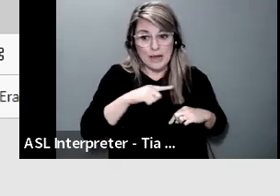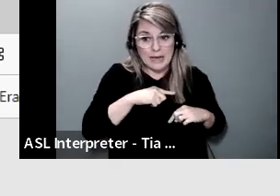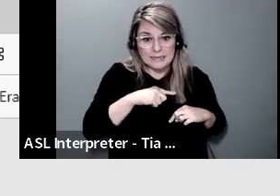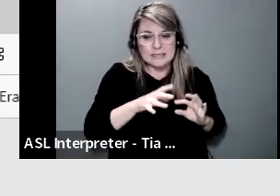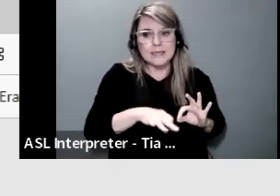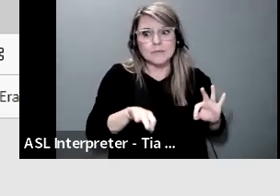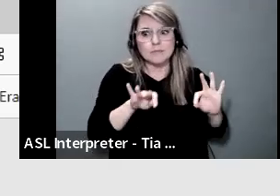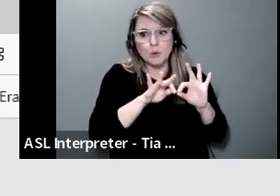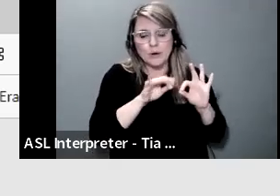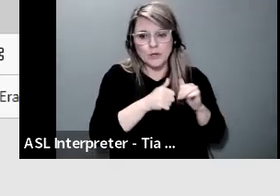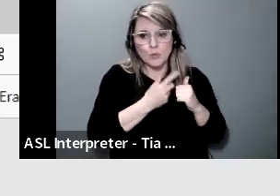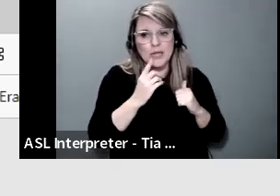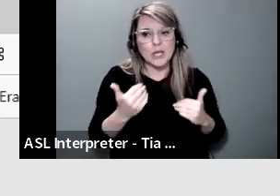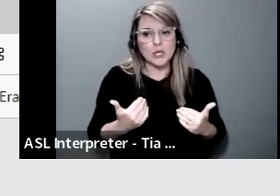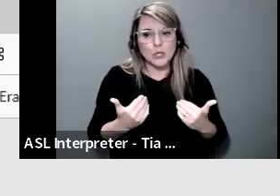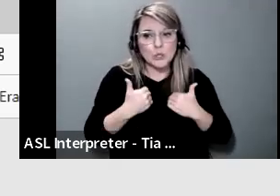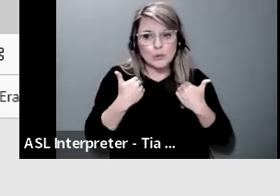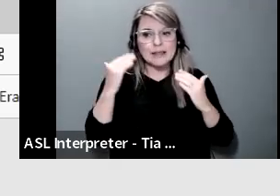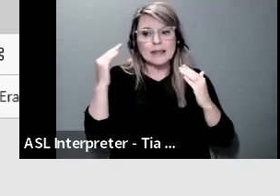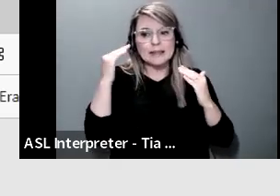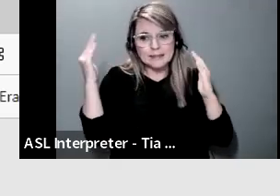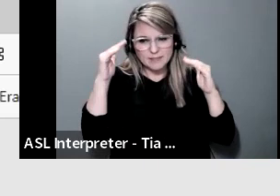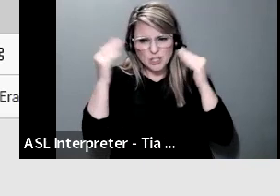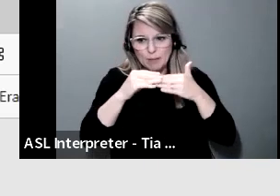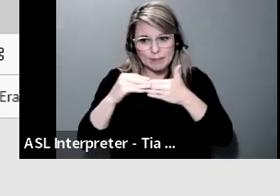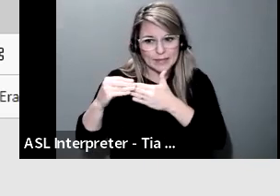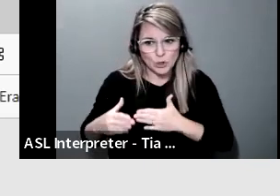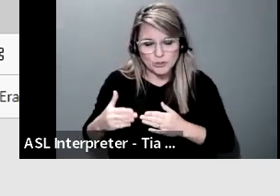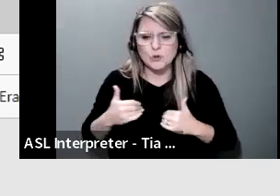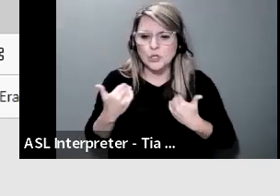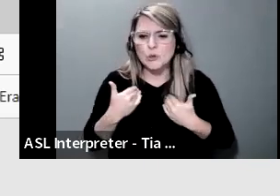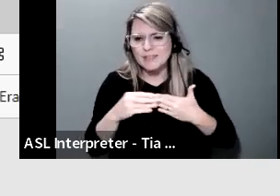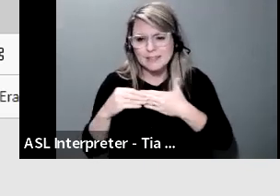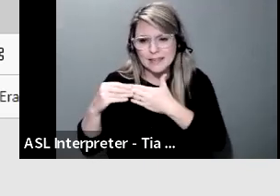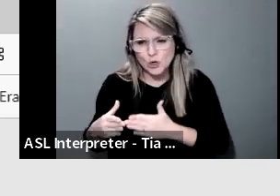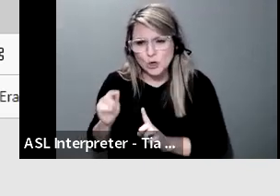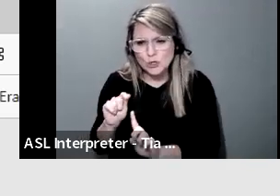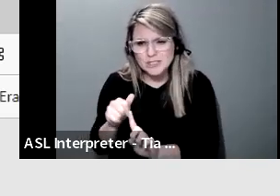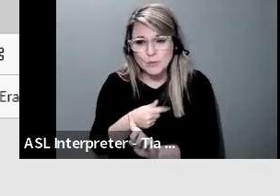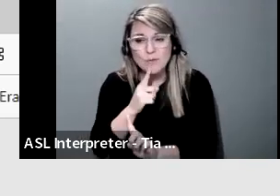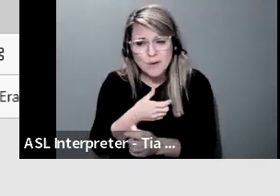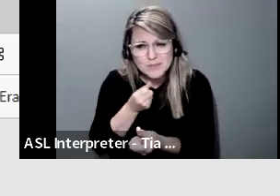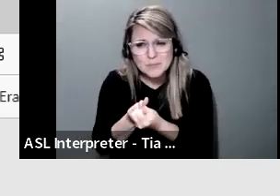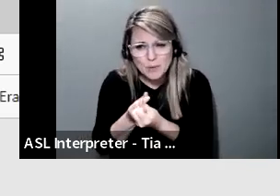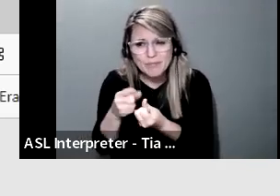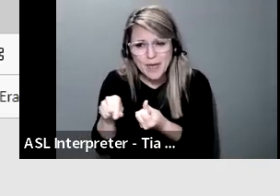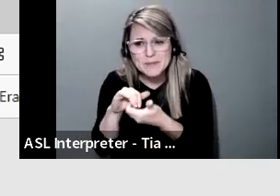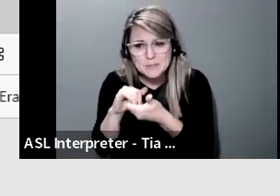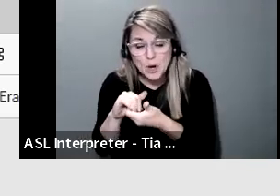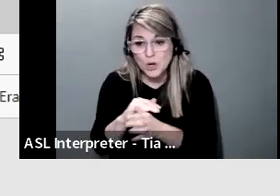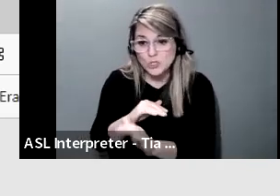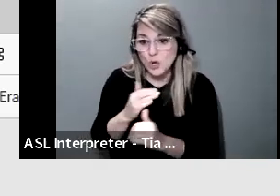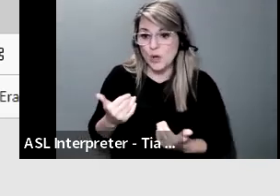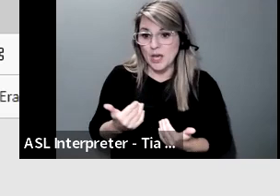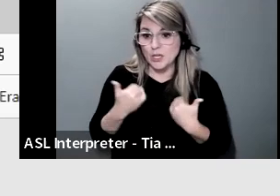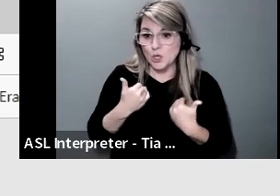sure that we partner with youth leaders to talk about this. So we'll bring it up at a youth council meeting and ask them if this is something they're